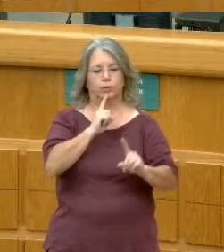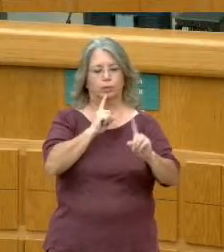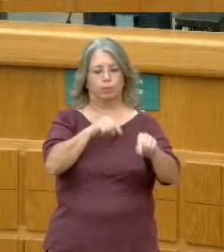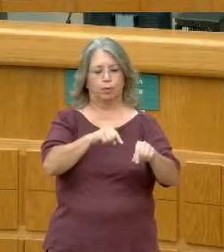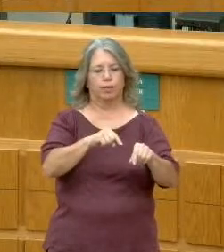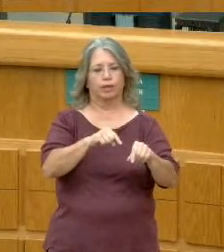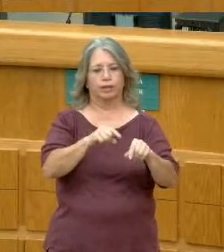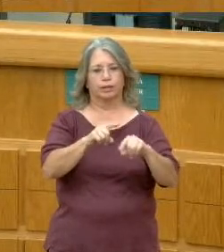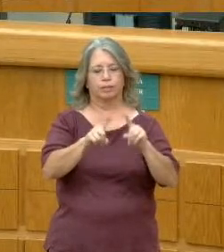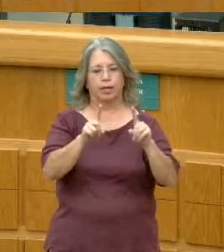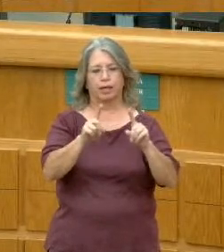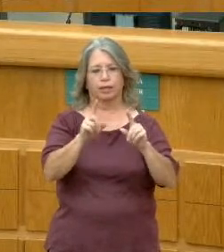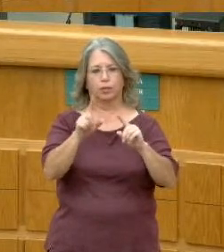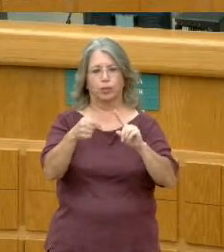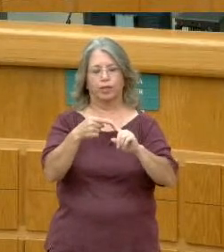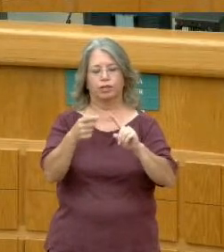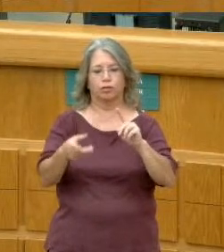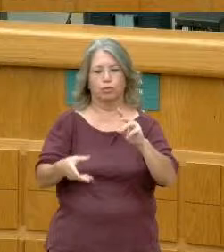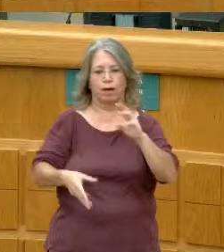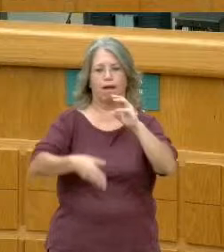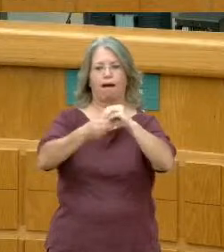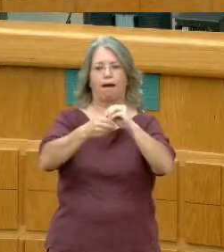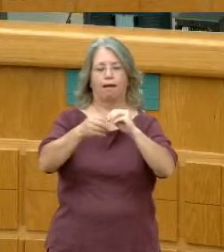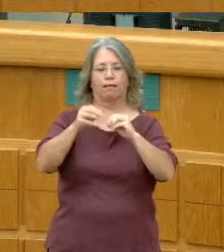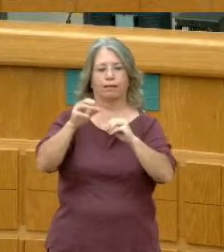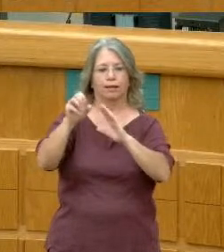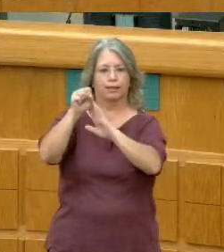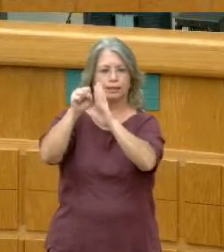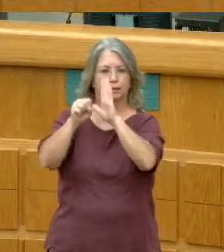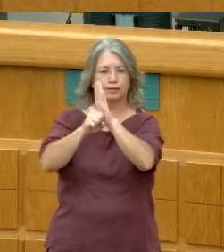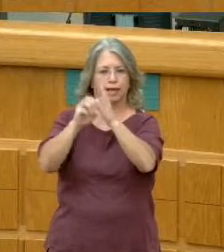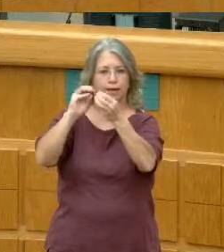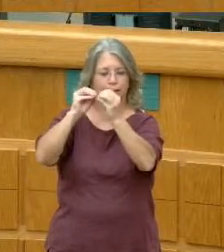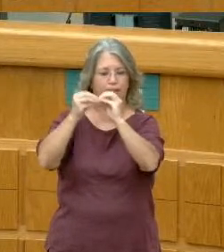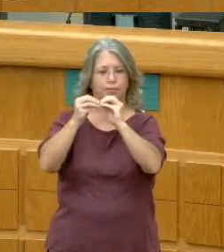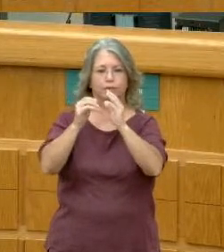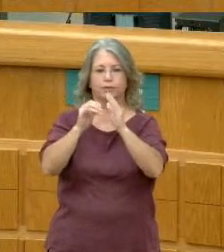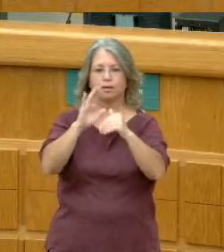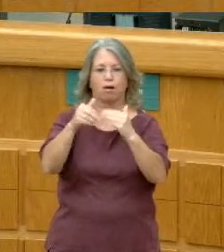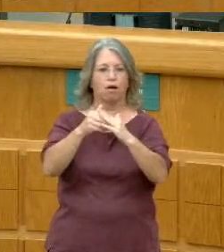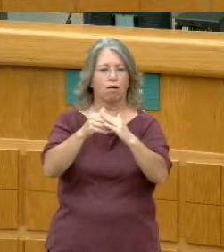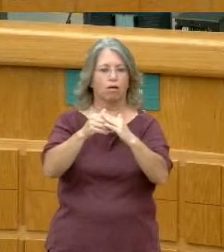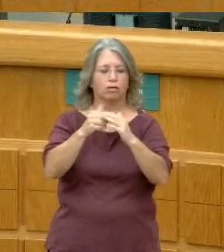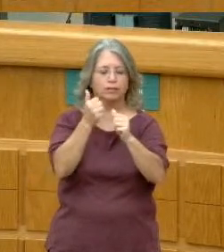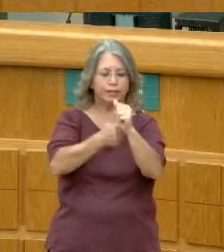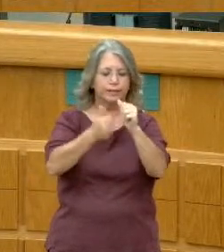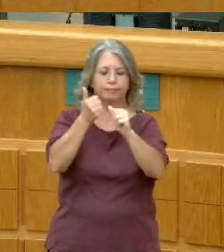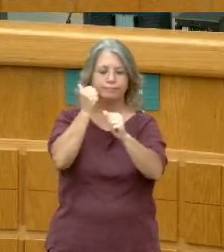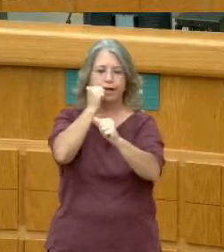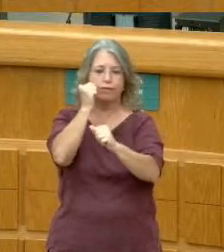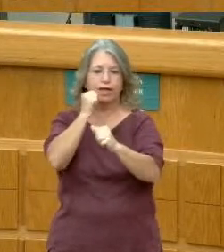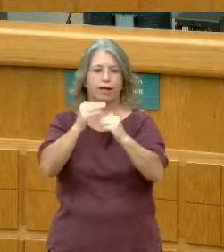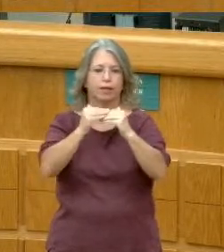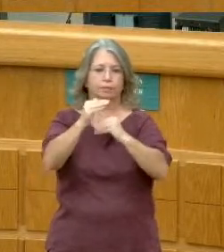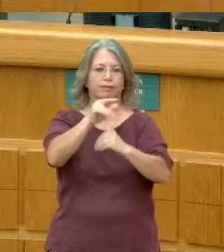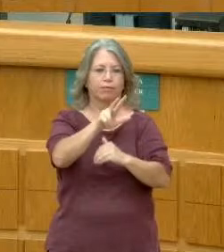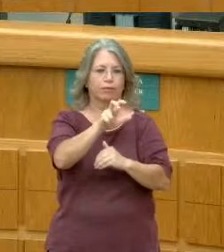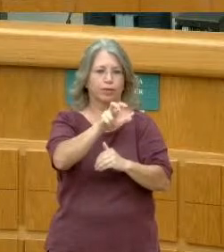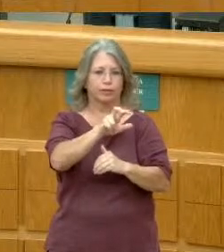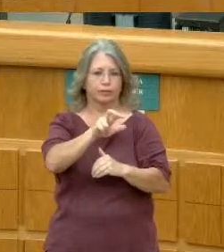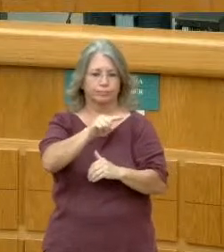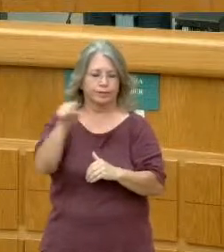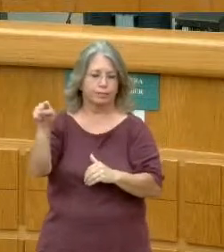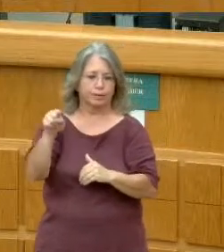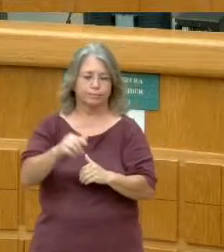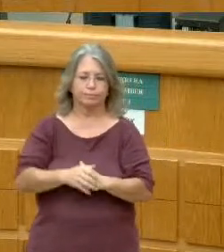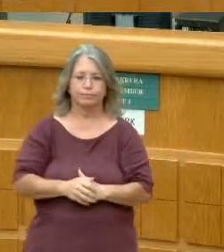state's caseload on for cases here in Nueces County, it brings it up to that 300 level. Okay, so Annette's